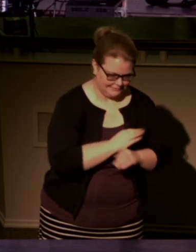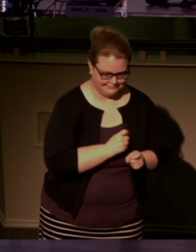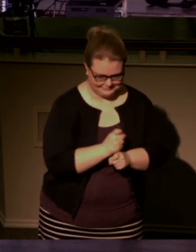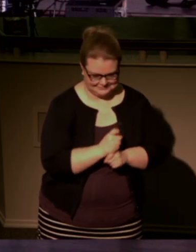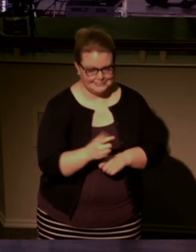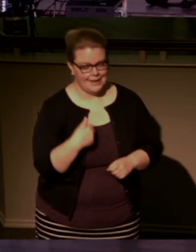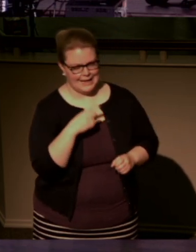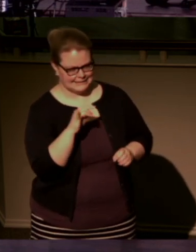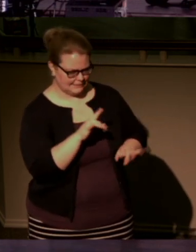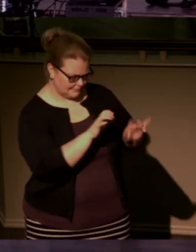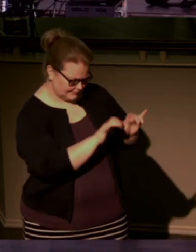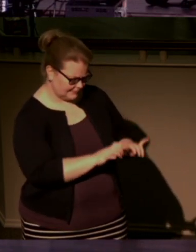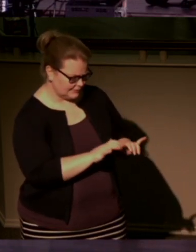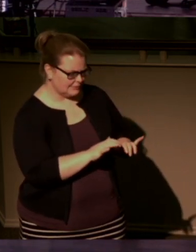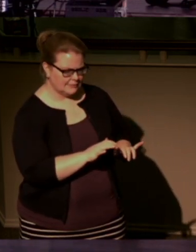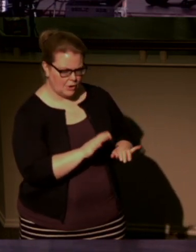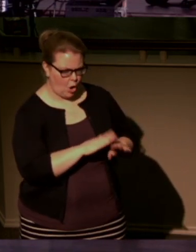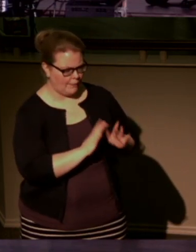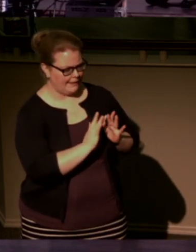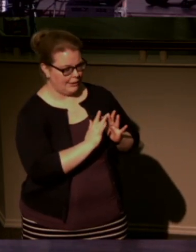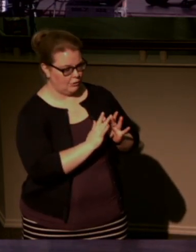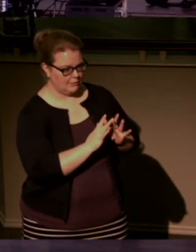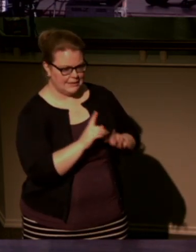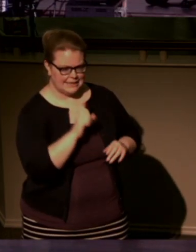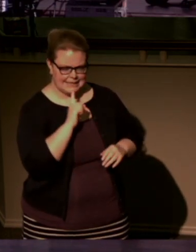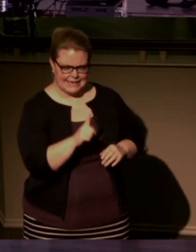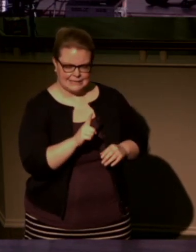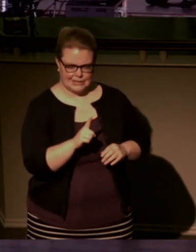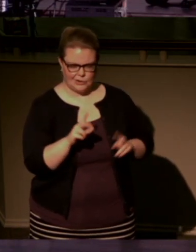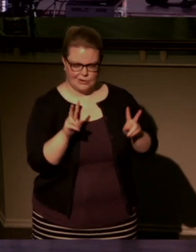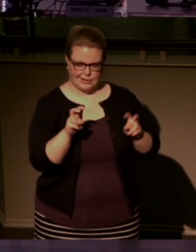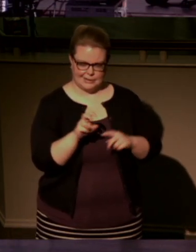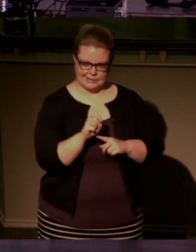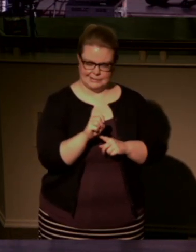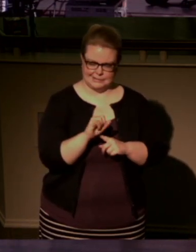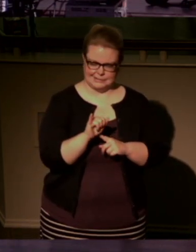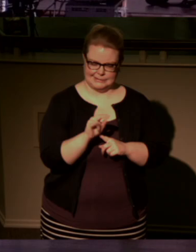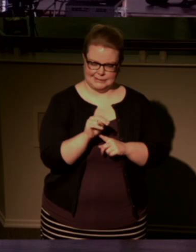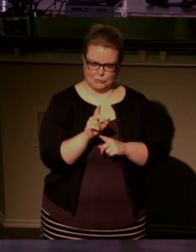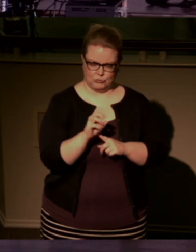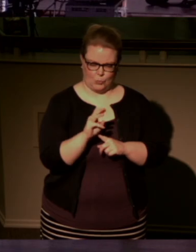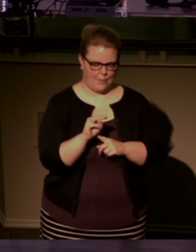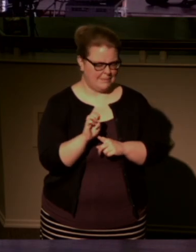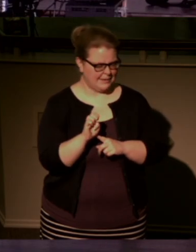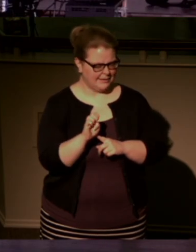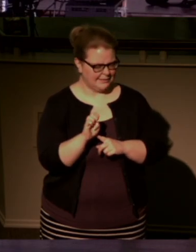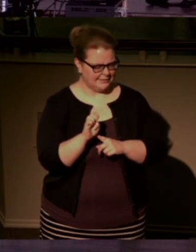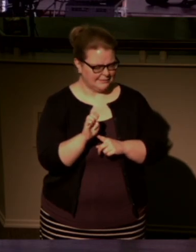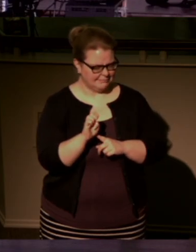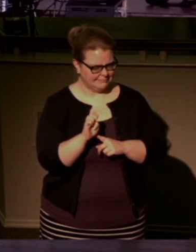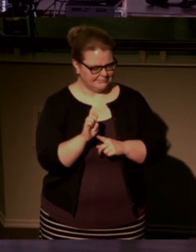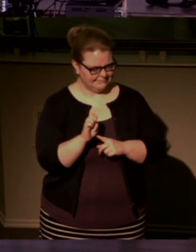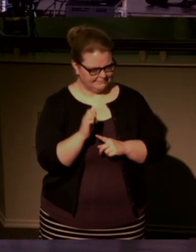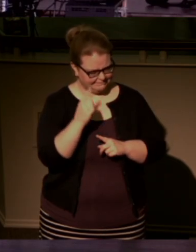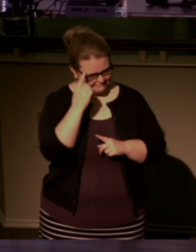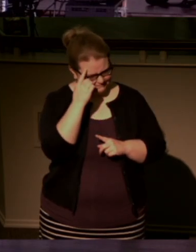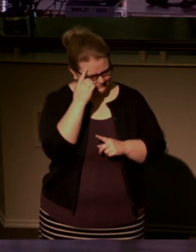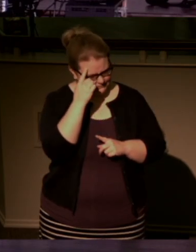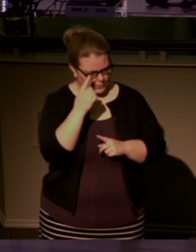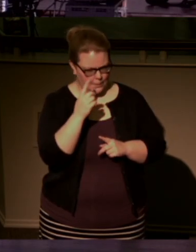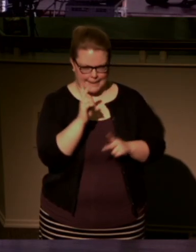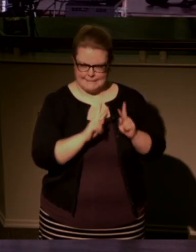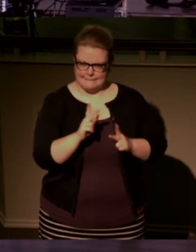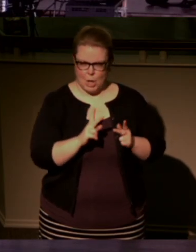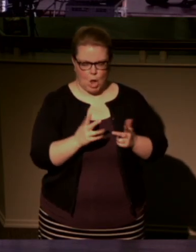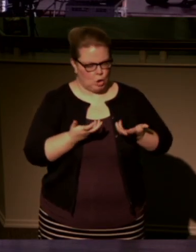is there a syndrome that has a name where people don't want to